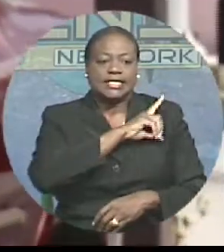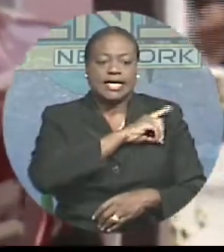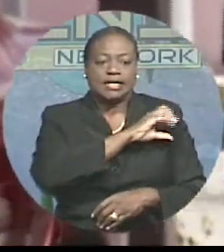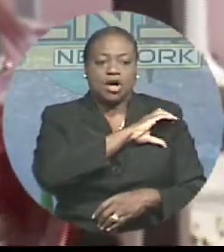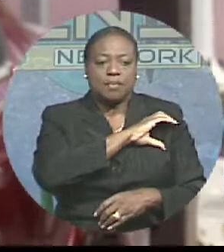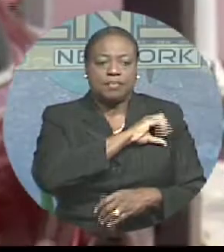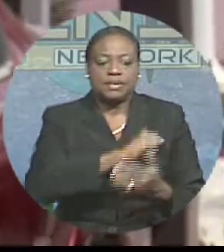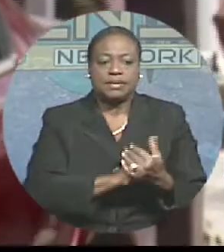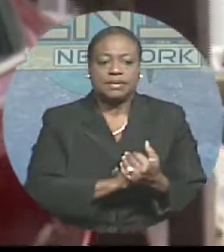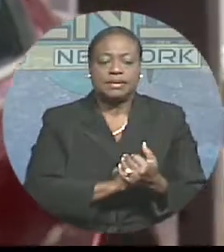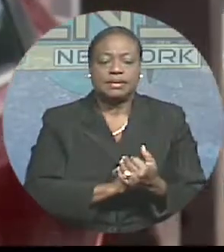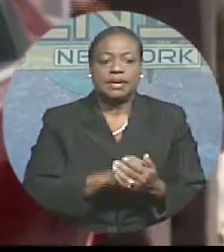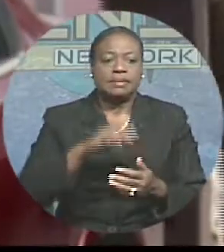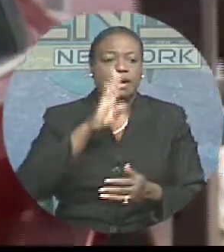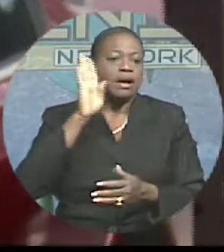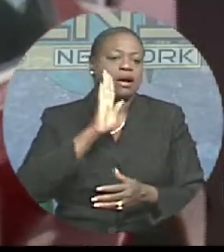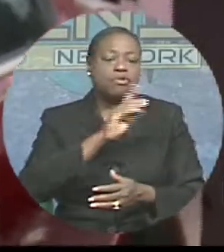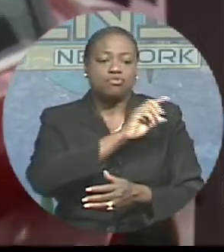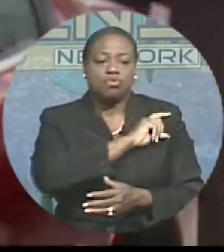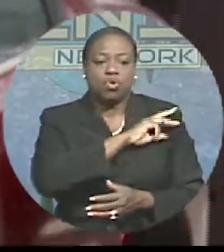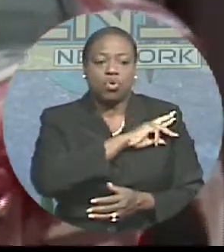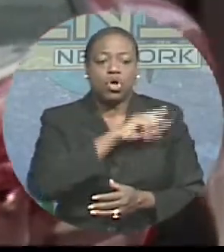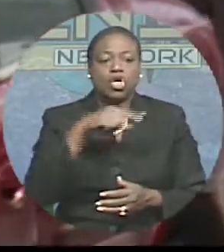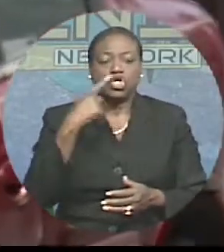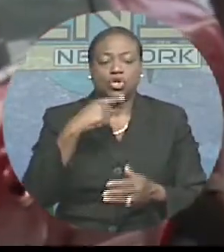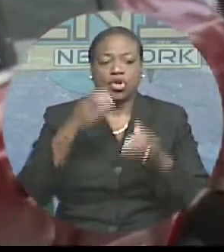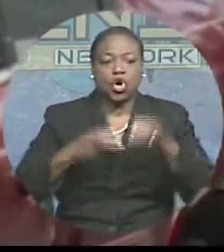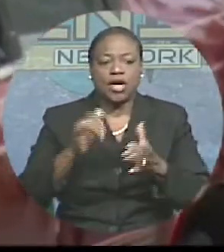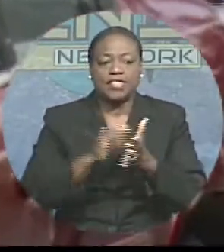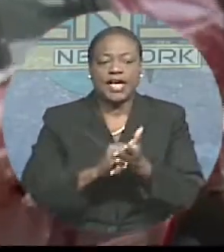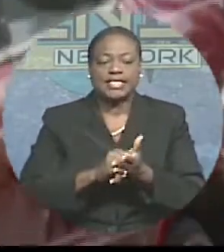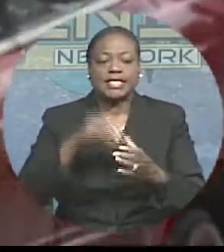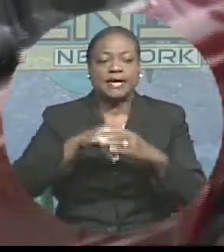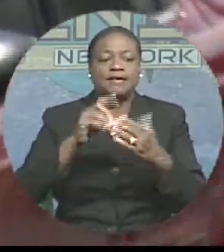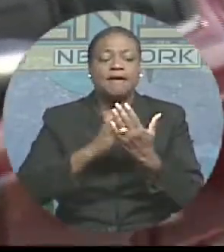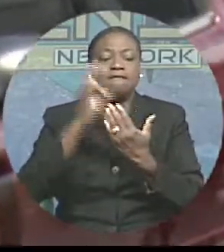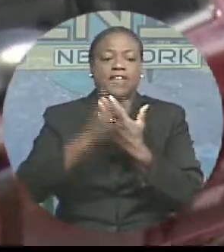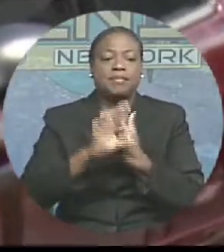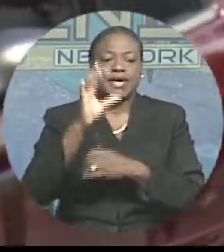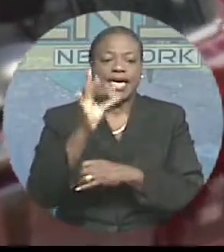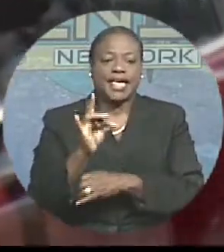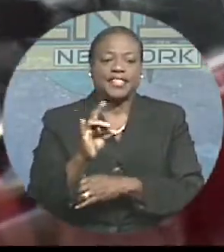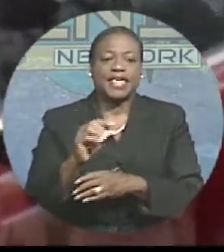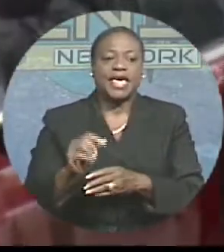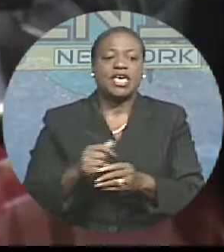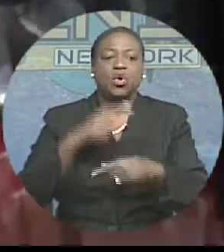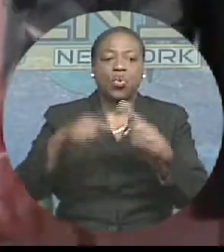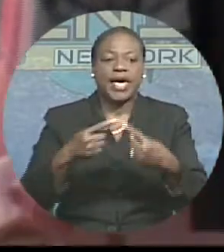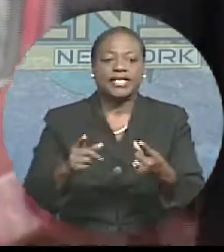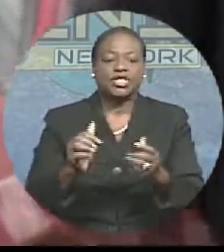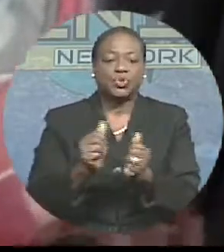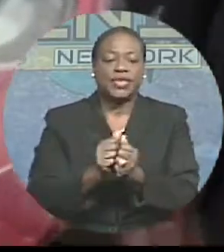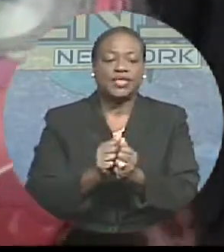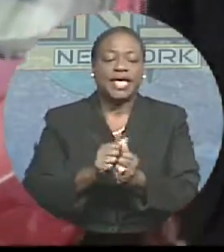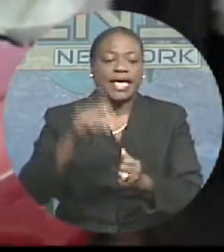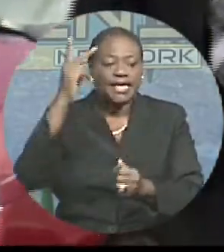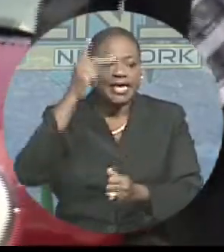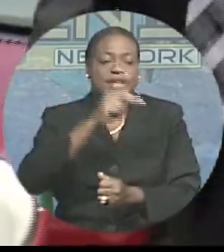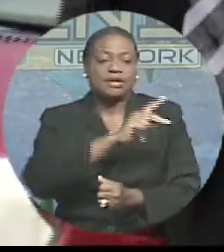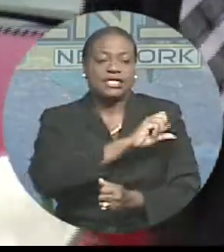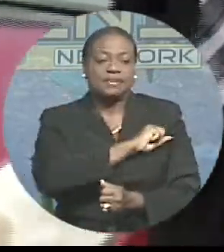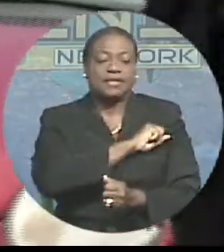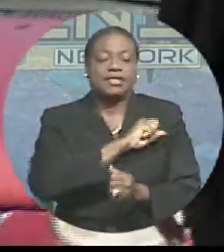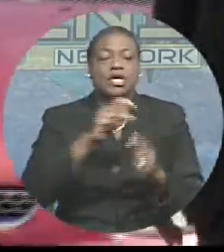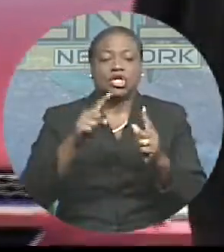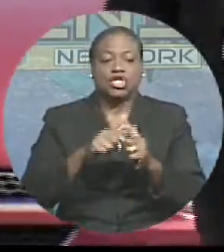court while on duty at CDU back on February 8th, he accompanied Sergeant Keno Smith as he collected Jamie Smith, also